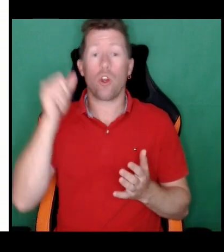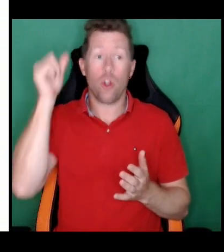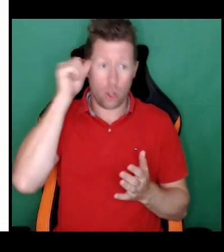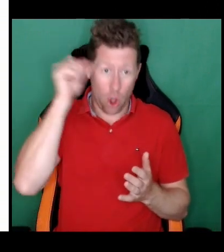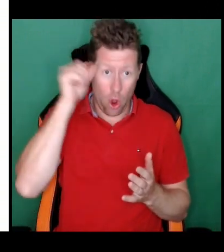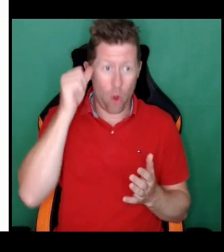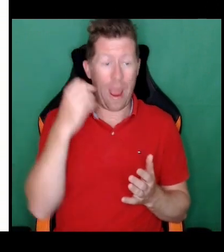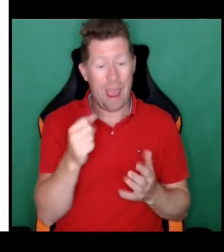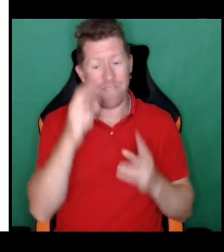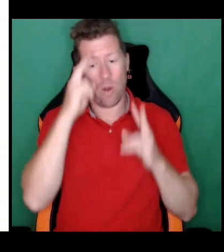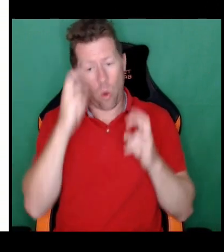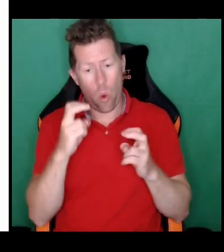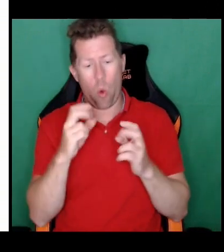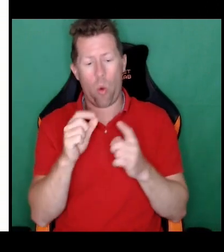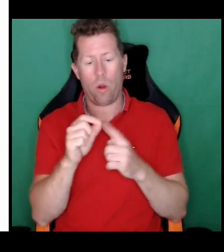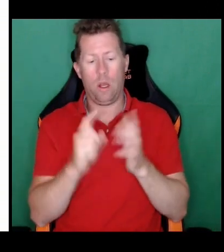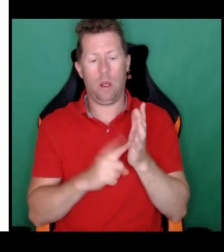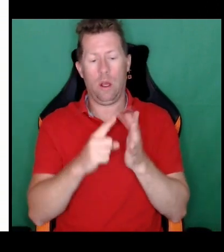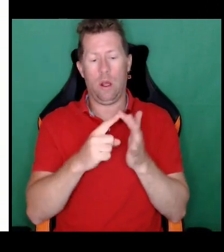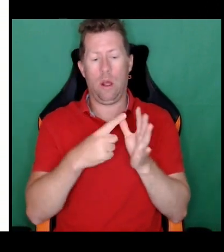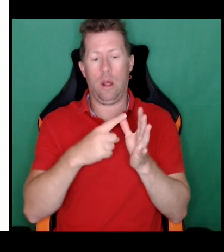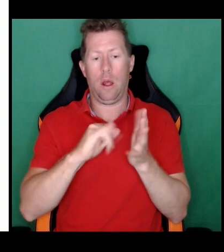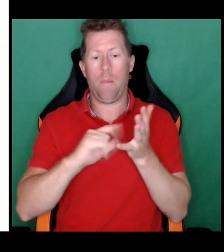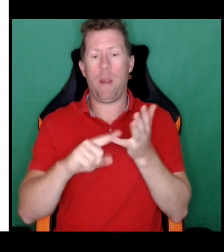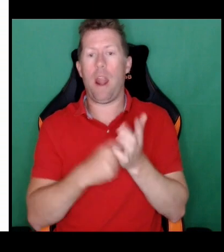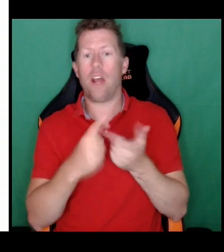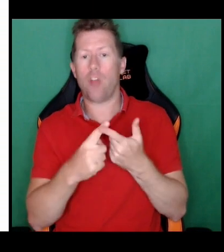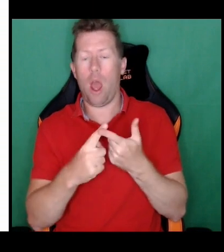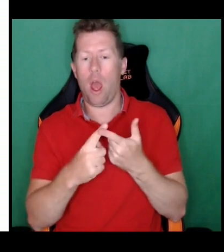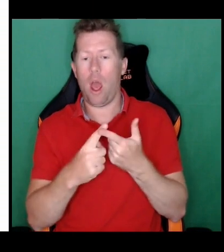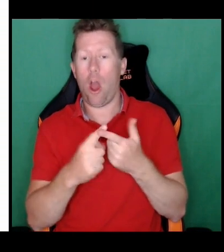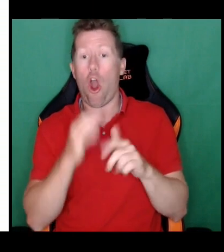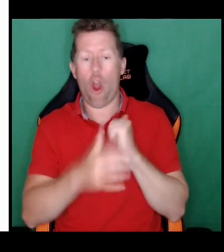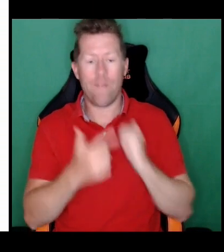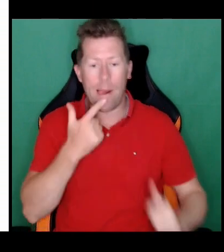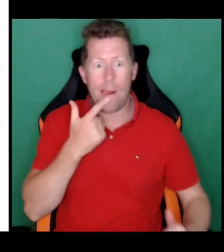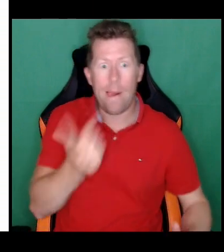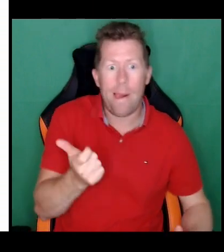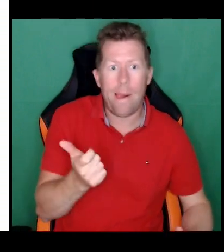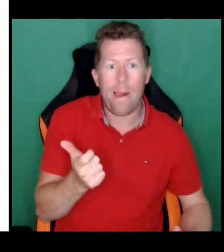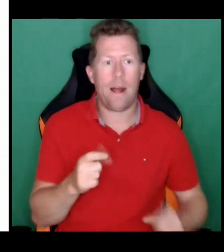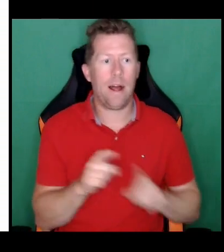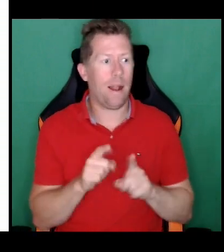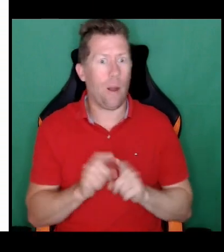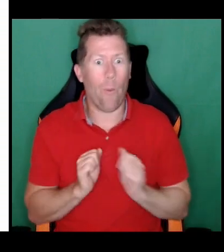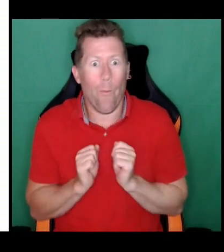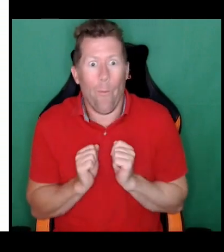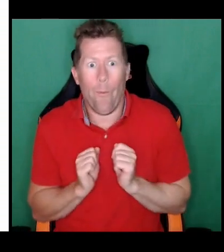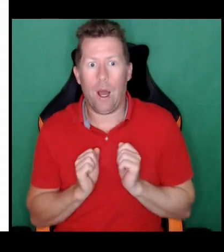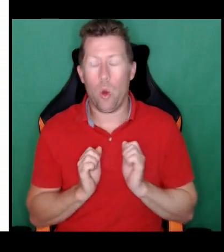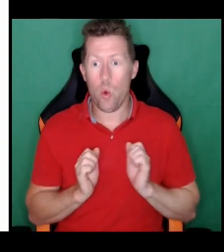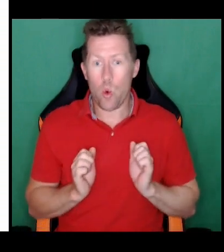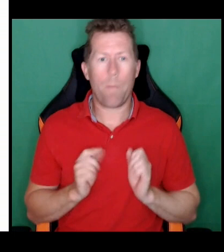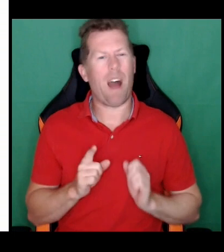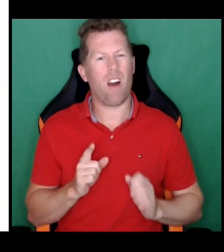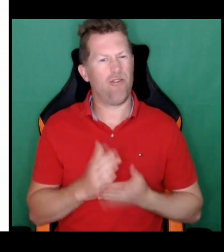called pleasure-seeking benefits of vaping. So they've heard that it tastes really nice. They've heard that there's a hit that you get from it, but it's not of interest to them.